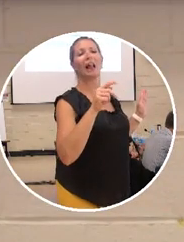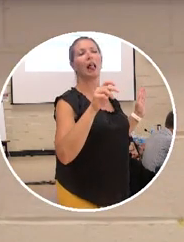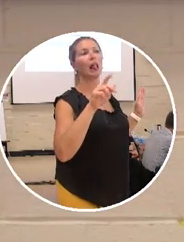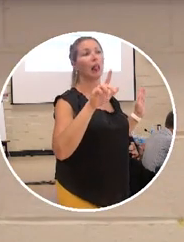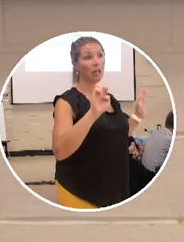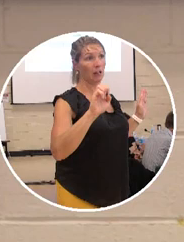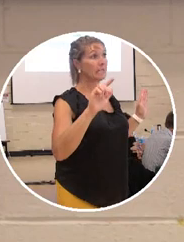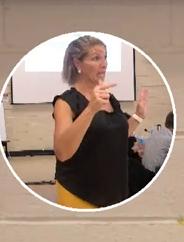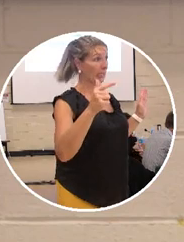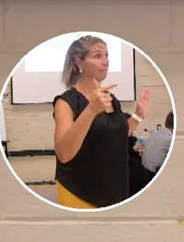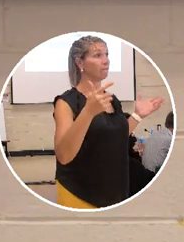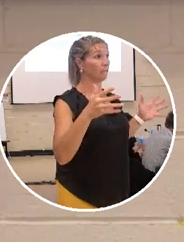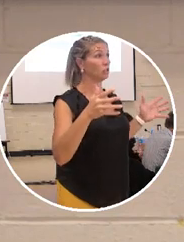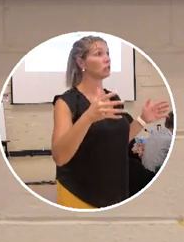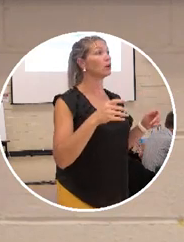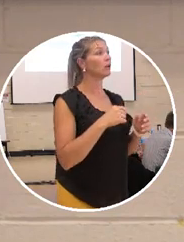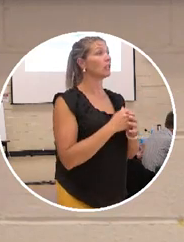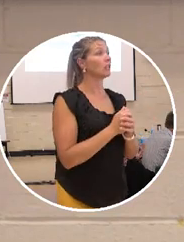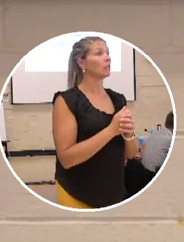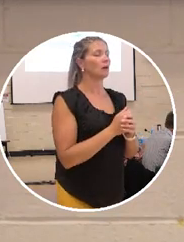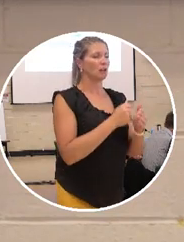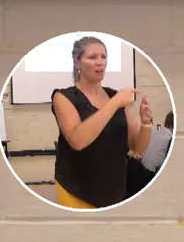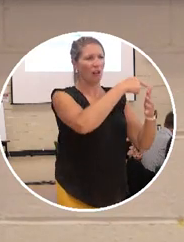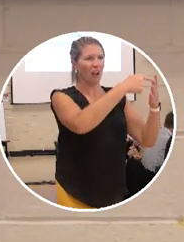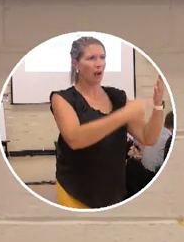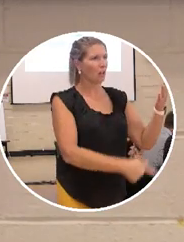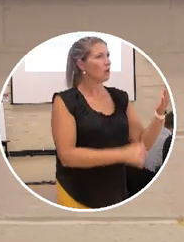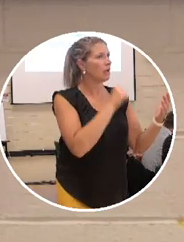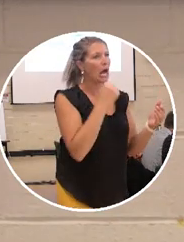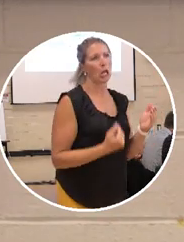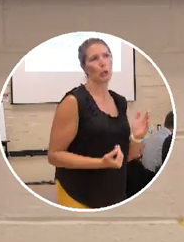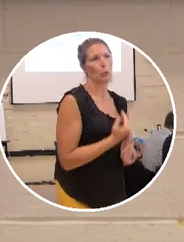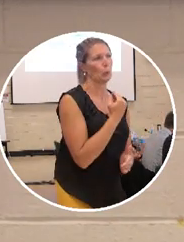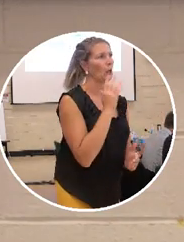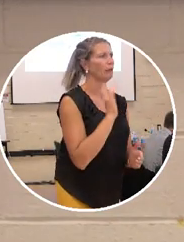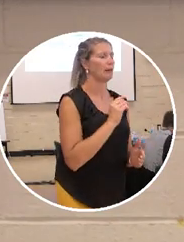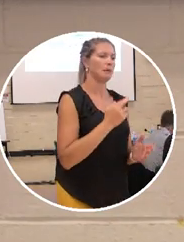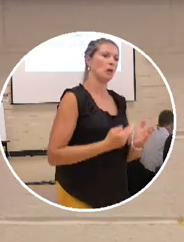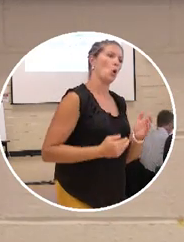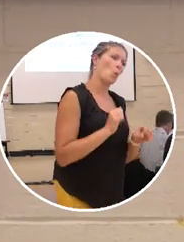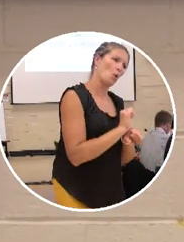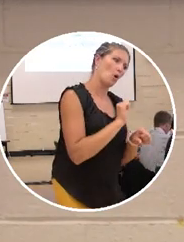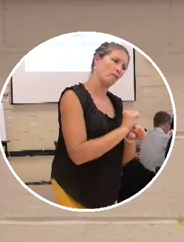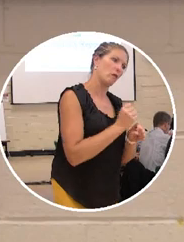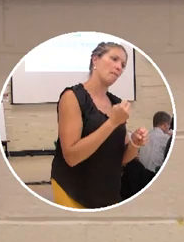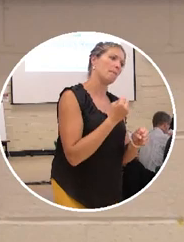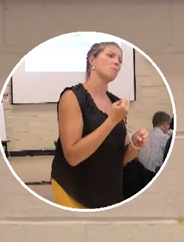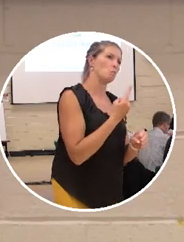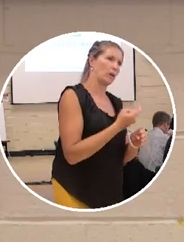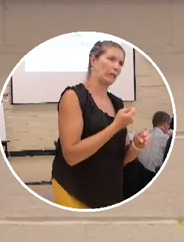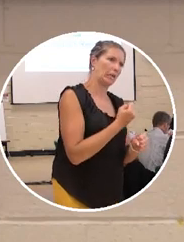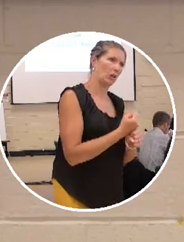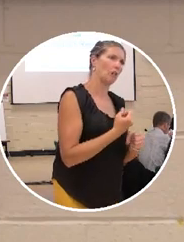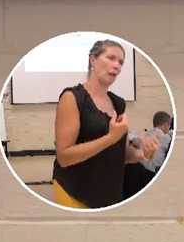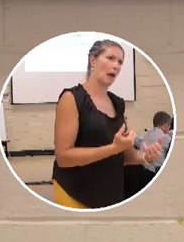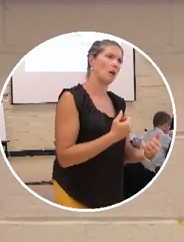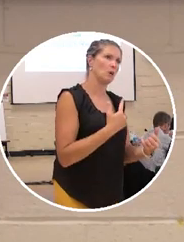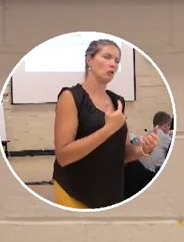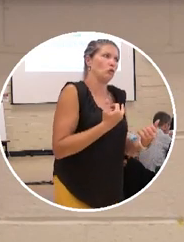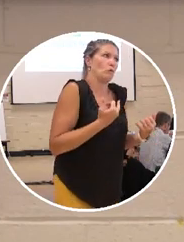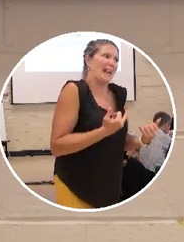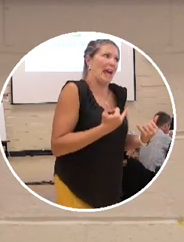Same thing goes for this. These are not new items for us around the table. They've been worked on and reviewed and gone through, so we're just going through the motion